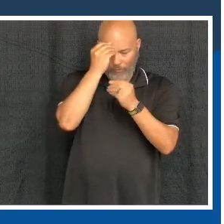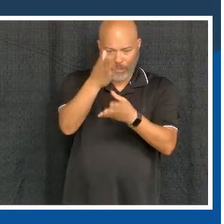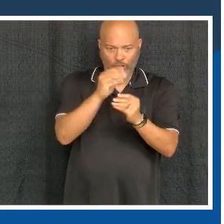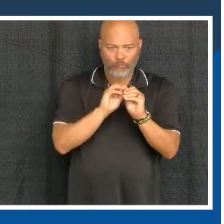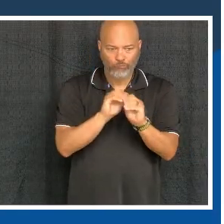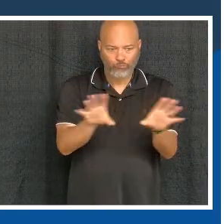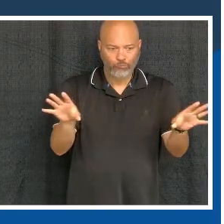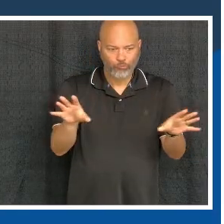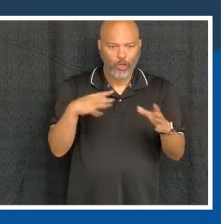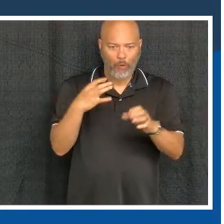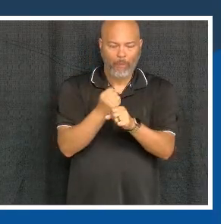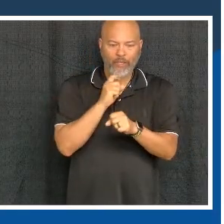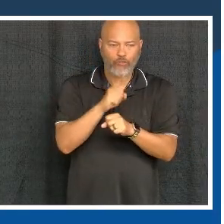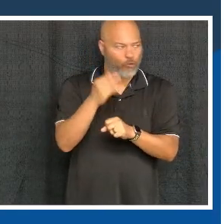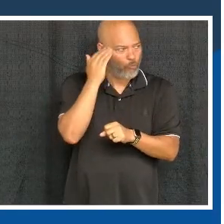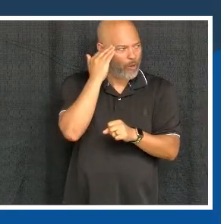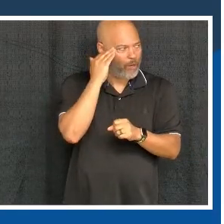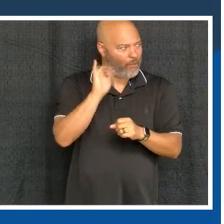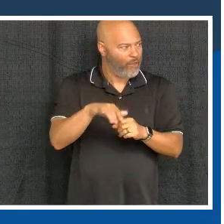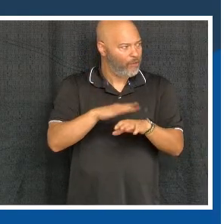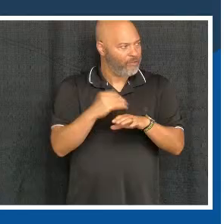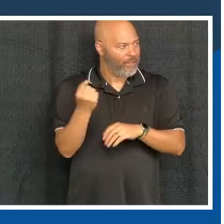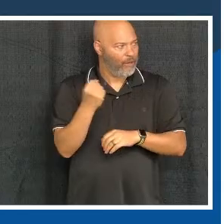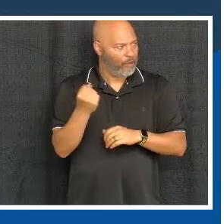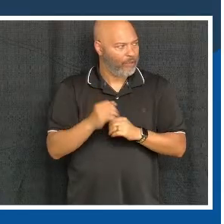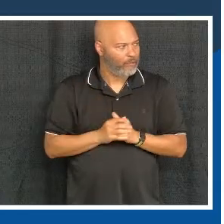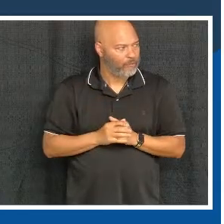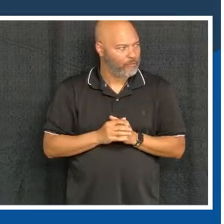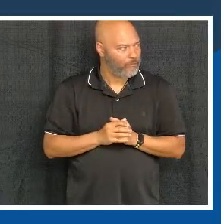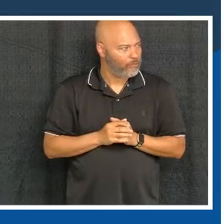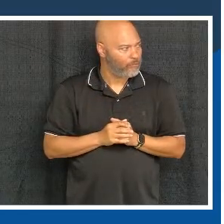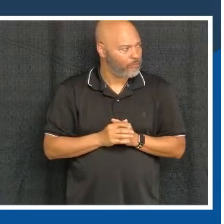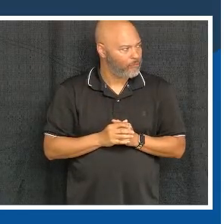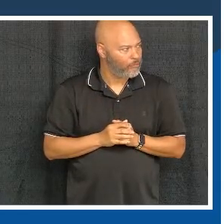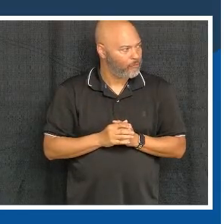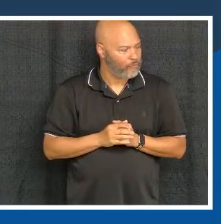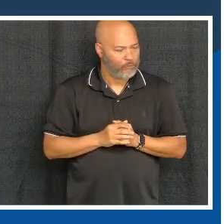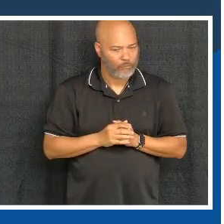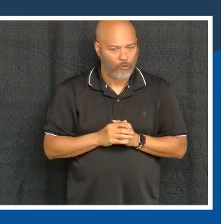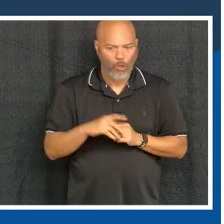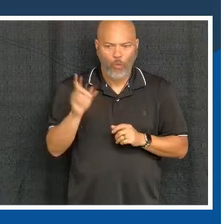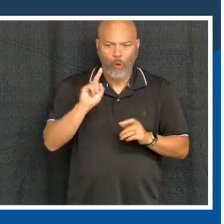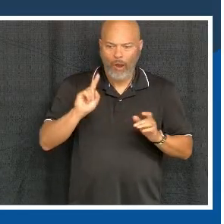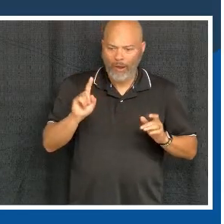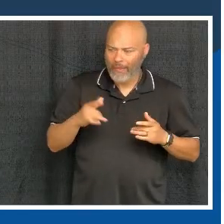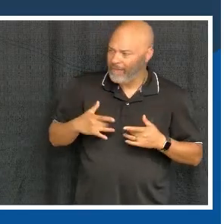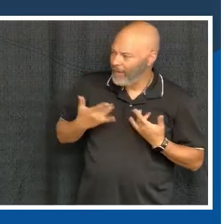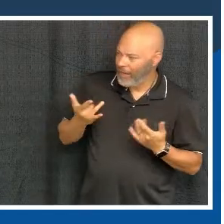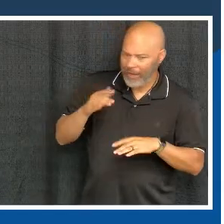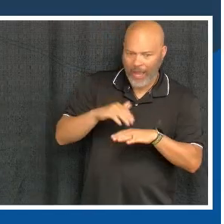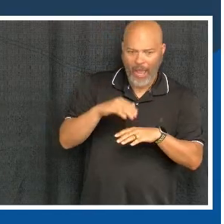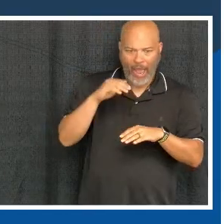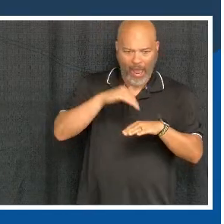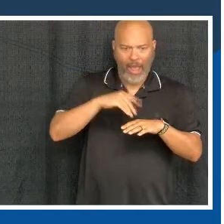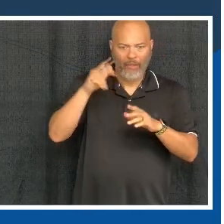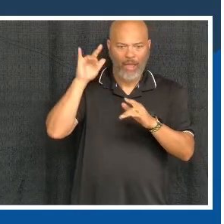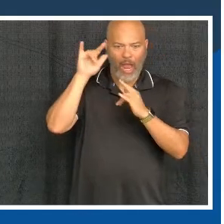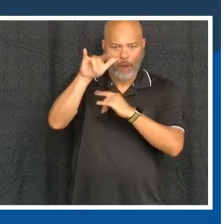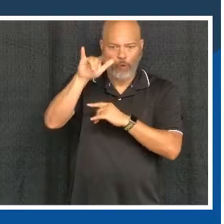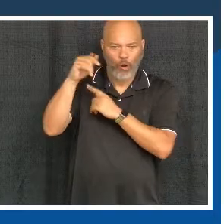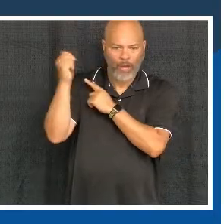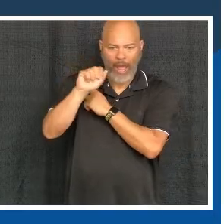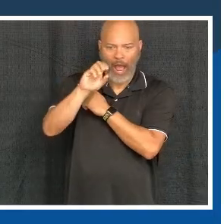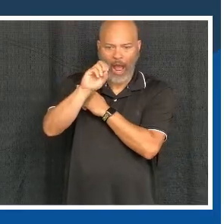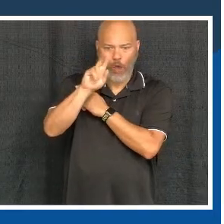so just want to make sure everybody's aware of that on Saturday. Where will Follow the signs event, to look forward on. where will the event be? It's at Outlaw Field on Saturday.